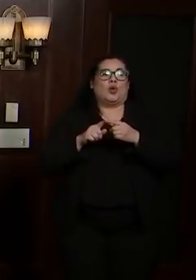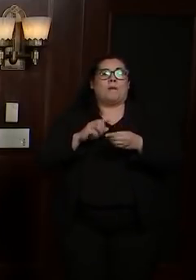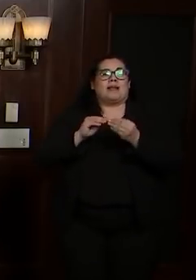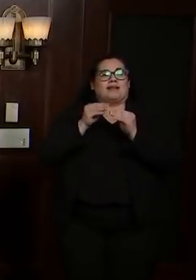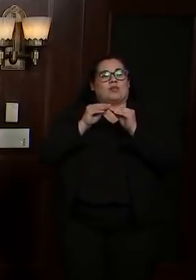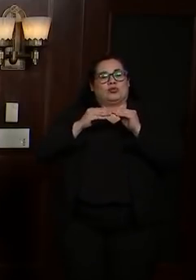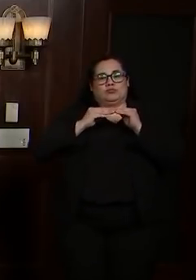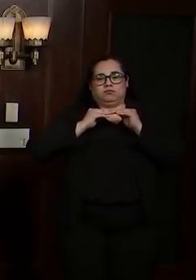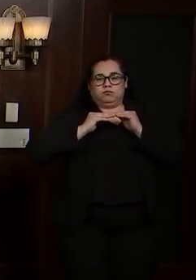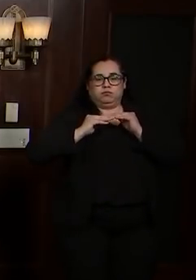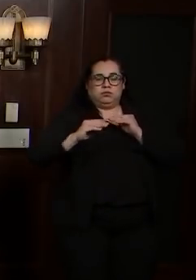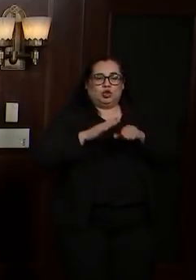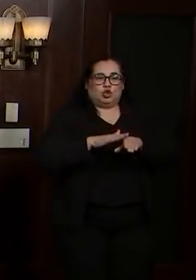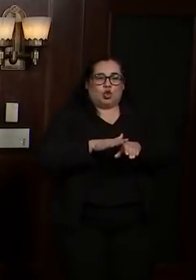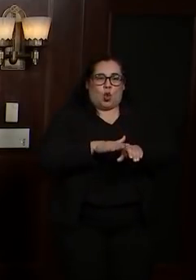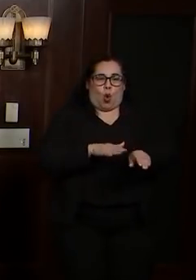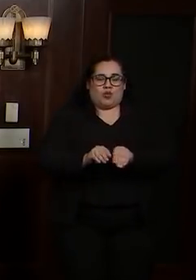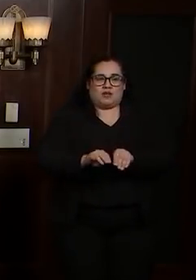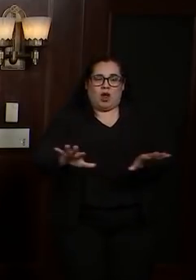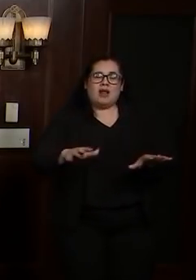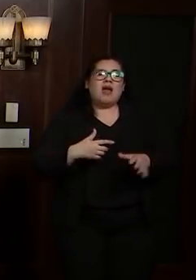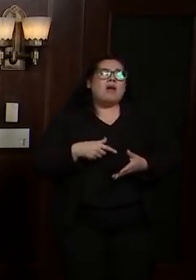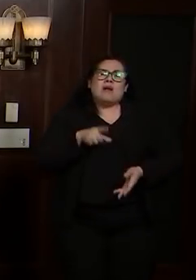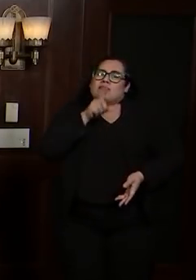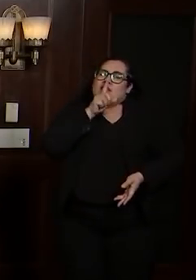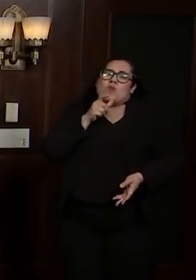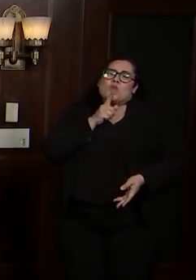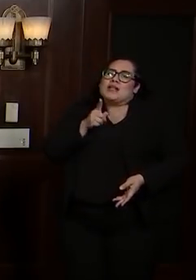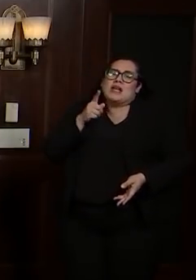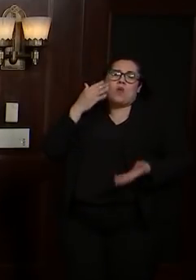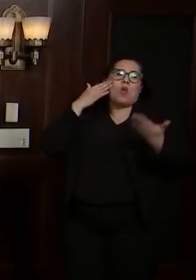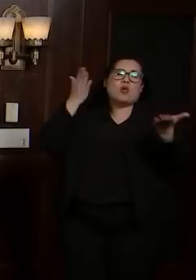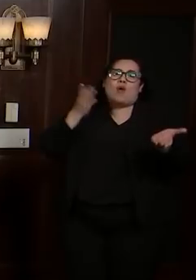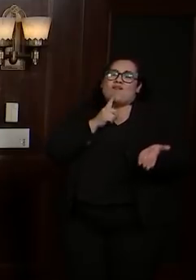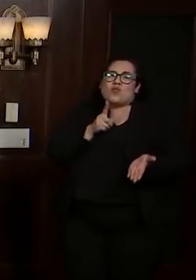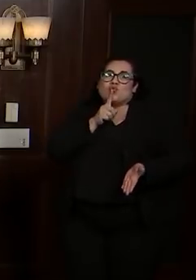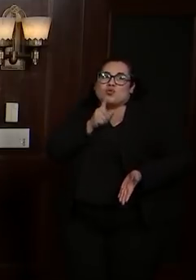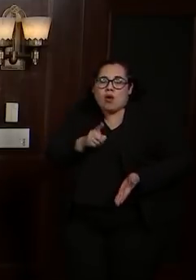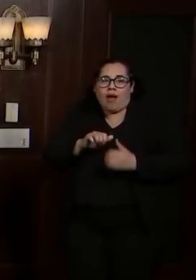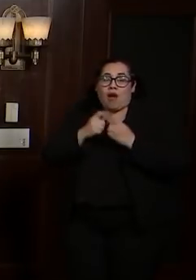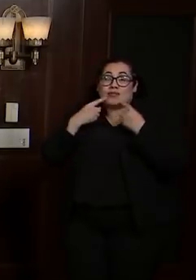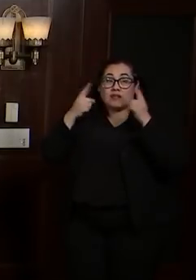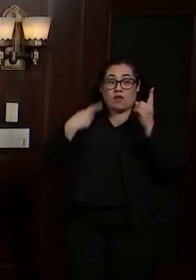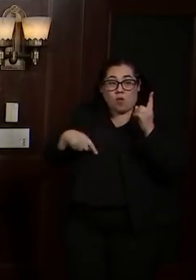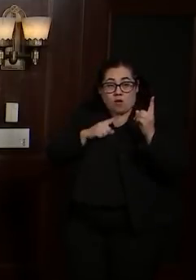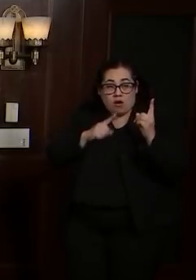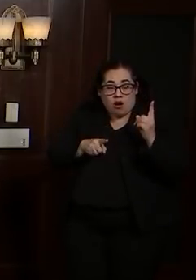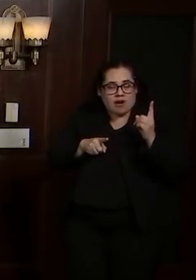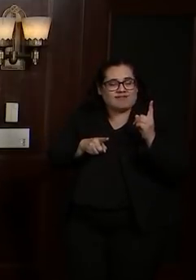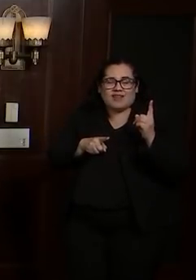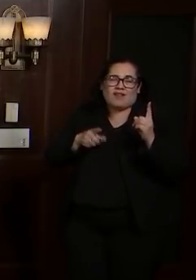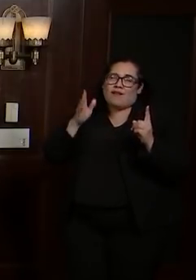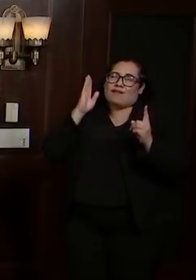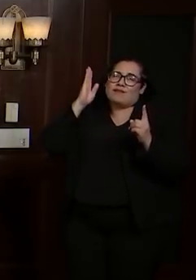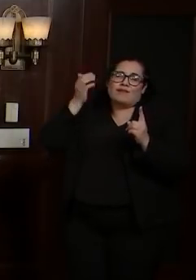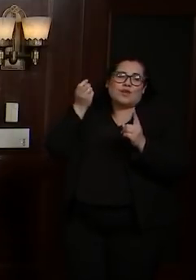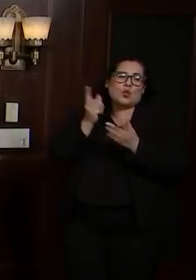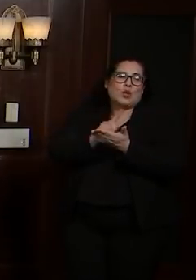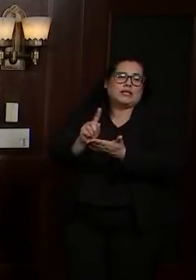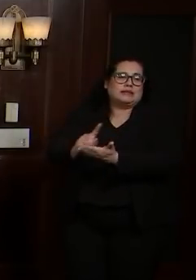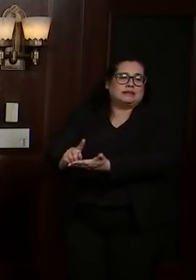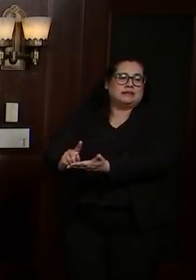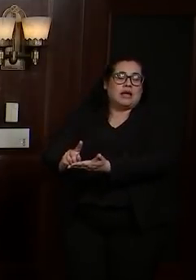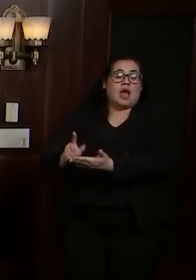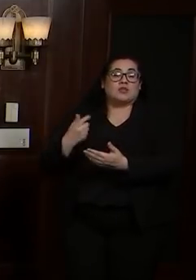the spread. We won't actually know definitively how successful we are for a few weeks. As